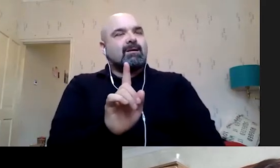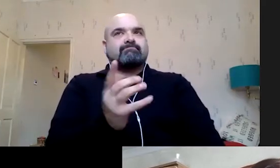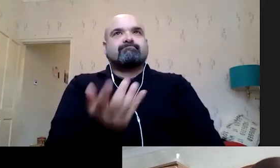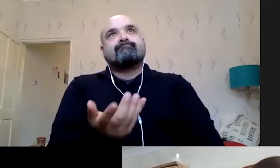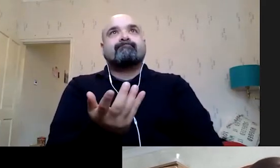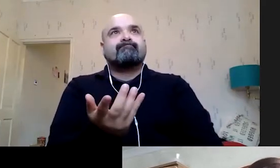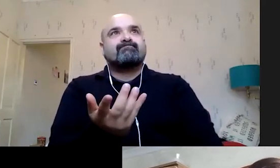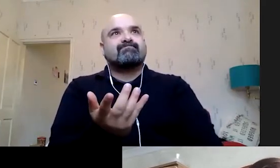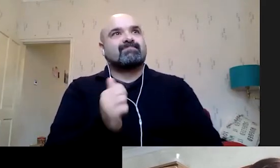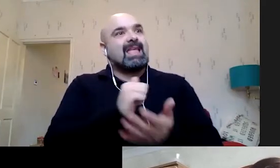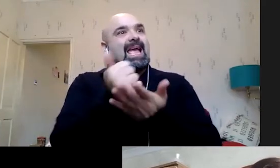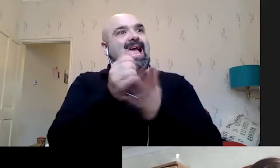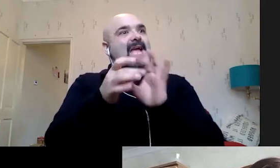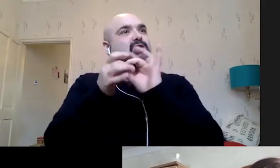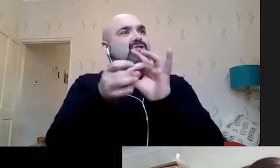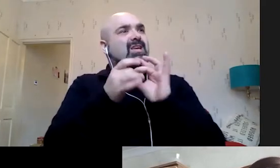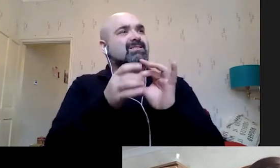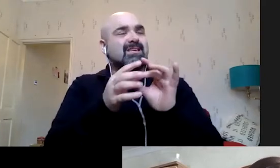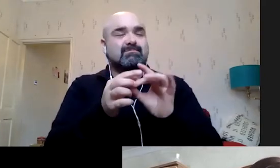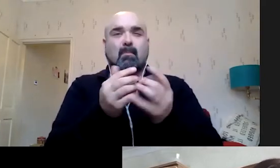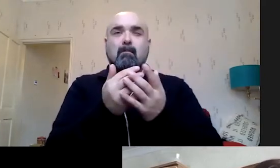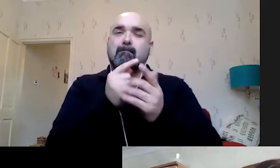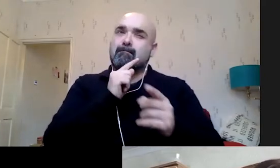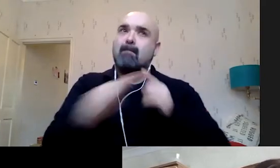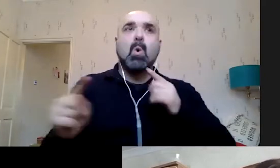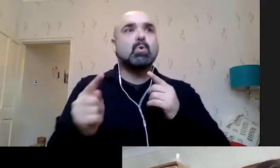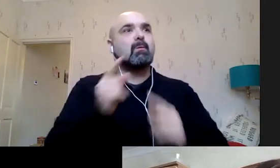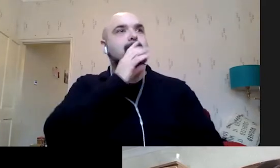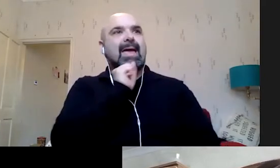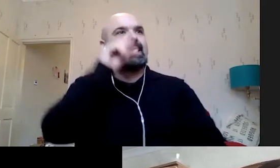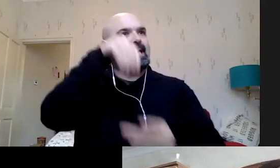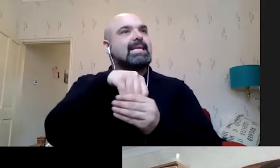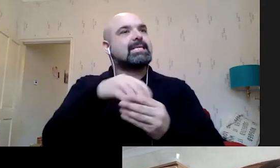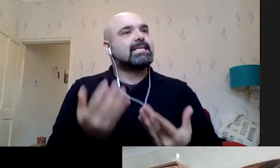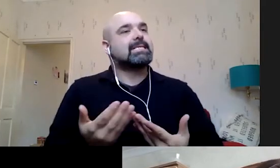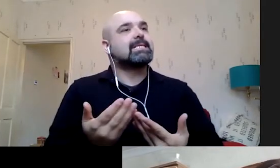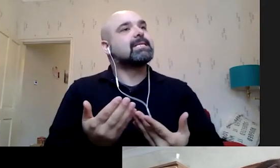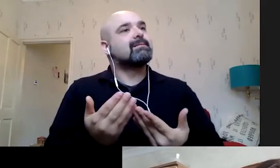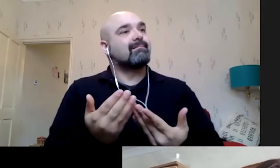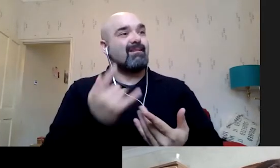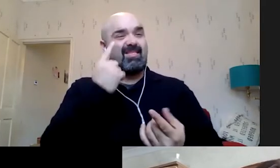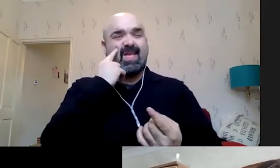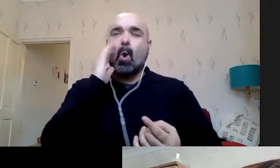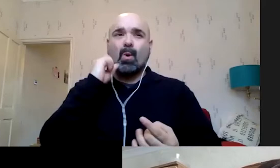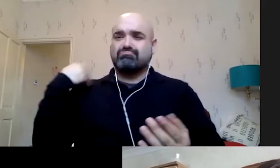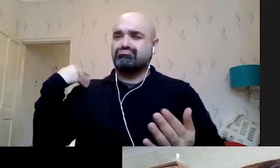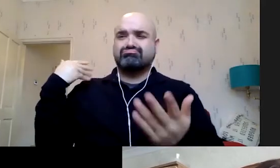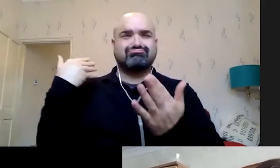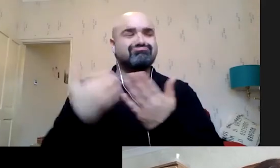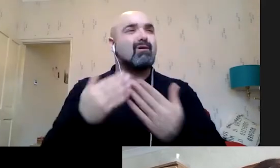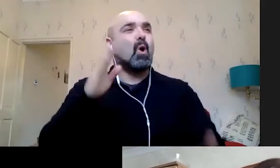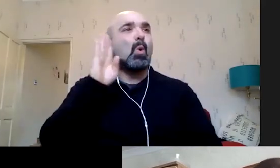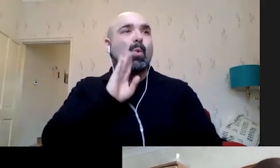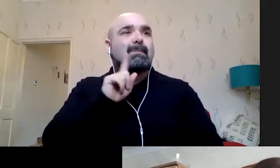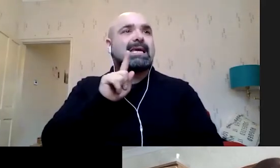the gay societies tended to be very, very male dominated. And I think it's always been the case that women in some